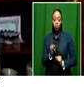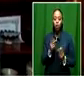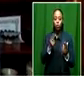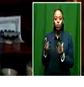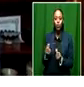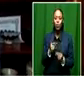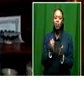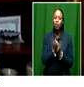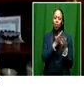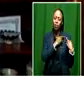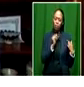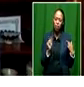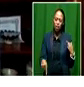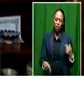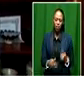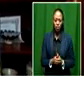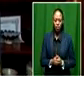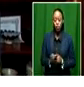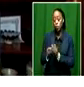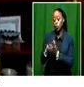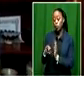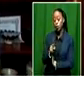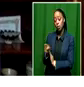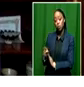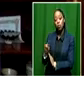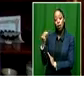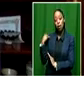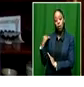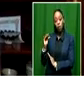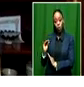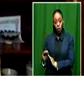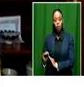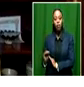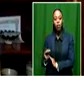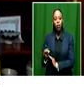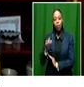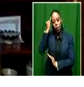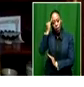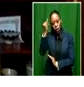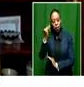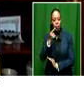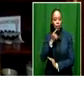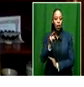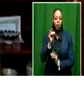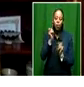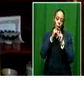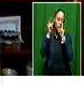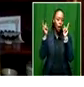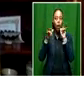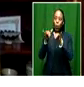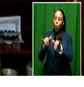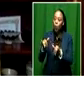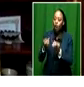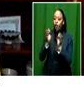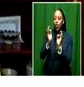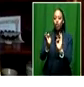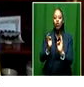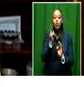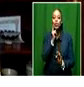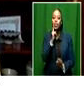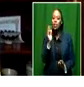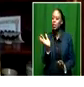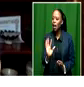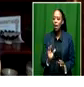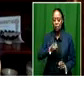take responsibility. Students have agency. The idea that they just have to wait for a teacher is not